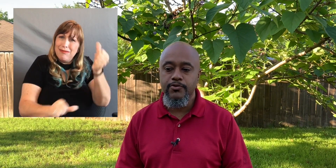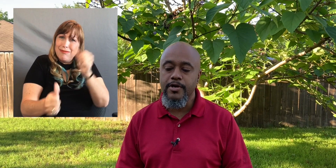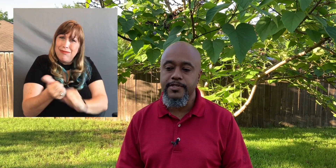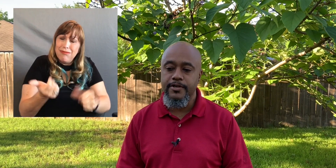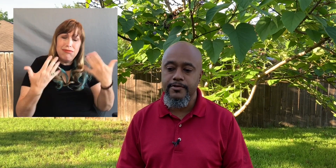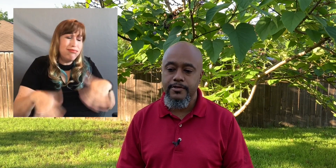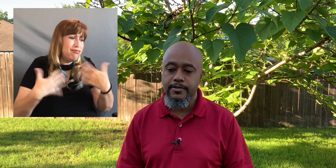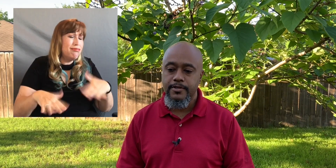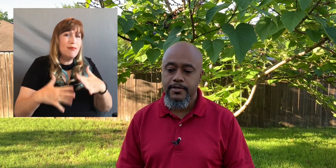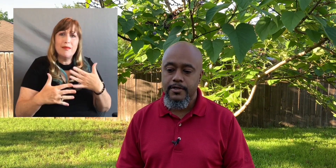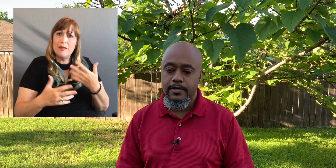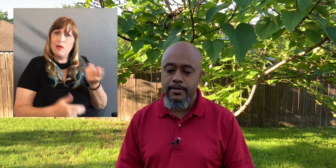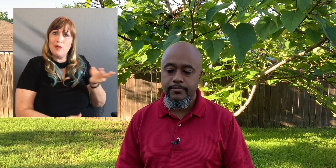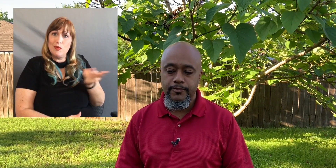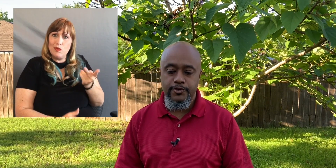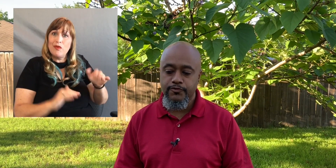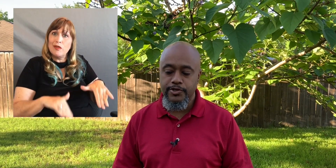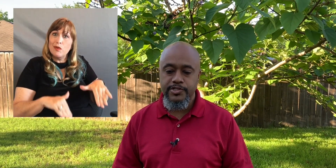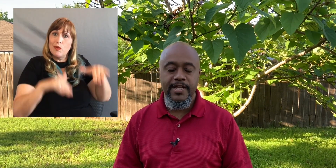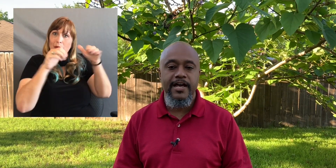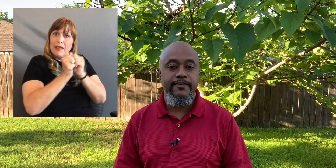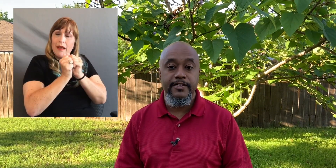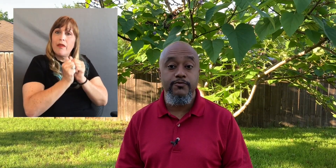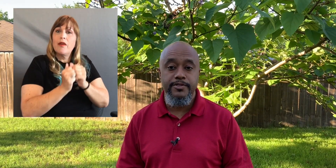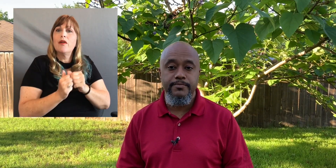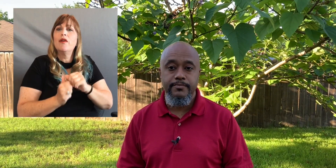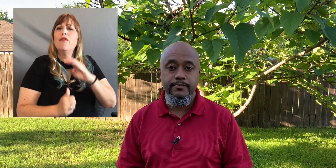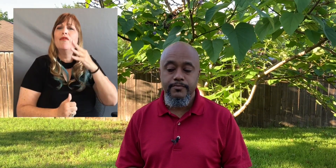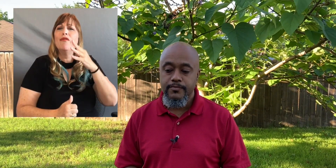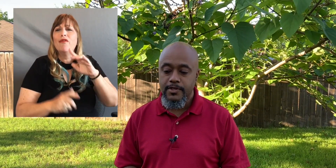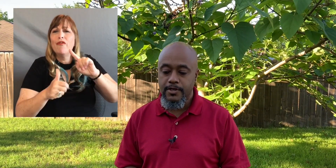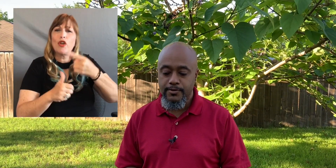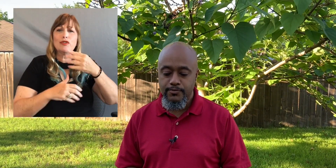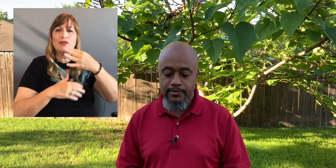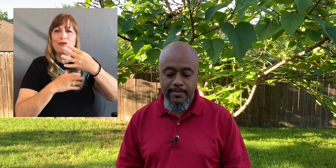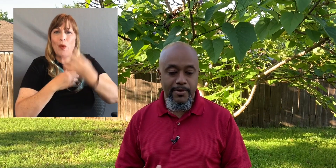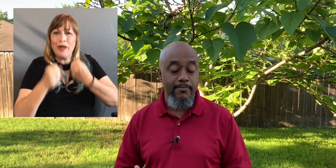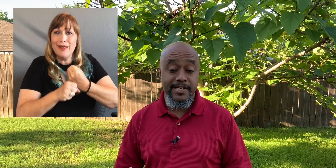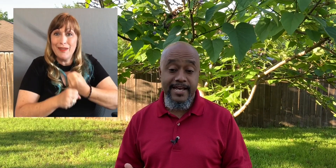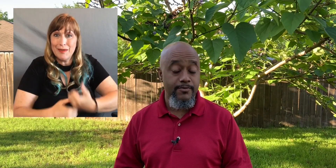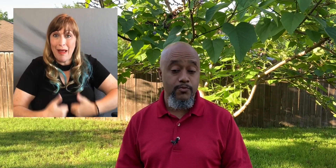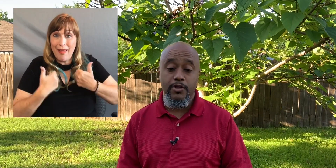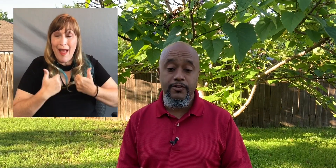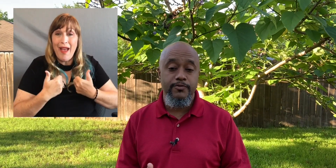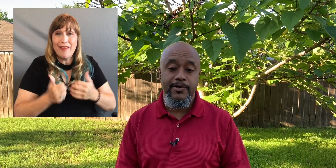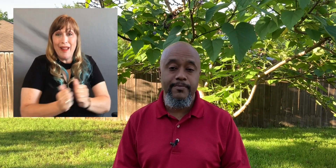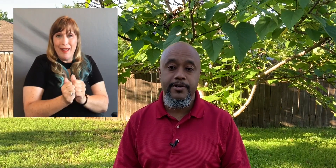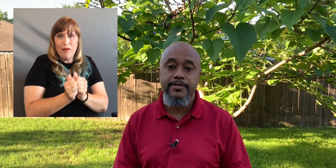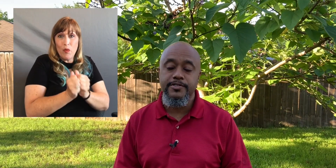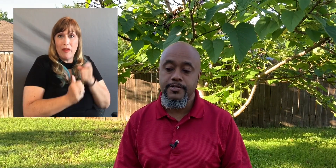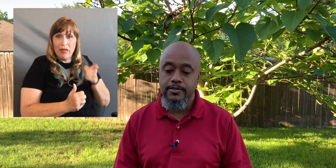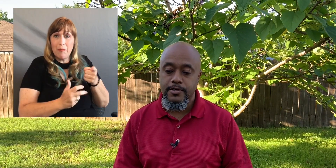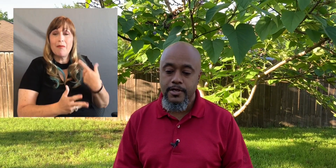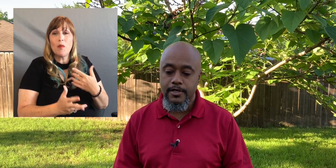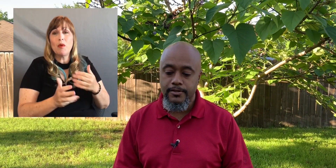We grew up together. The first 4 years of my life, I lived with him, with my mom, my dad. We all lived with my